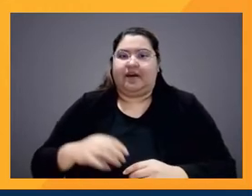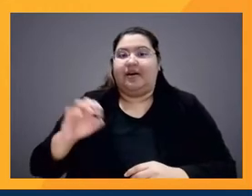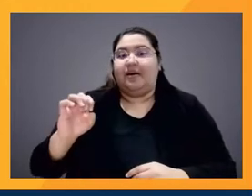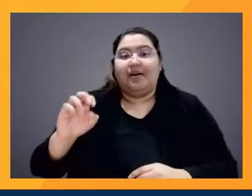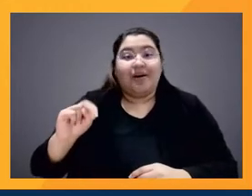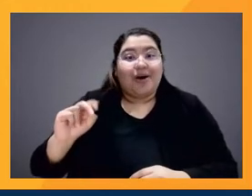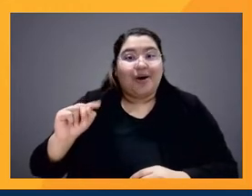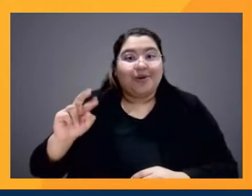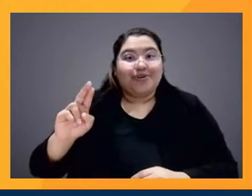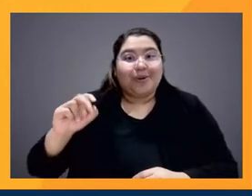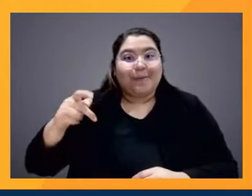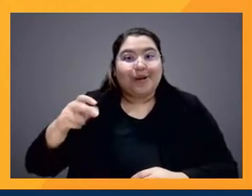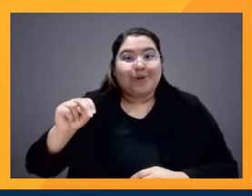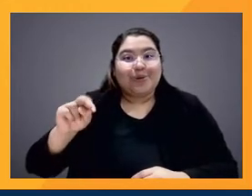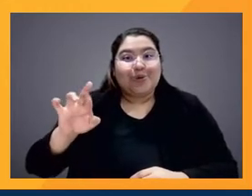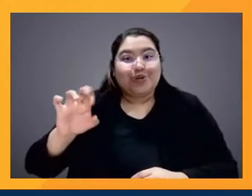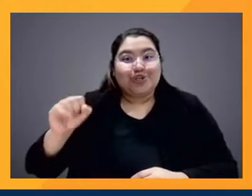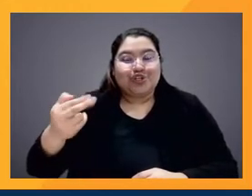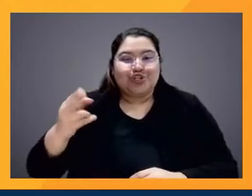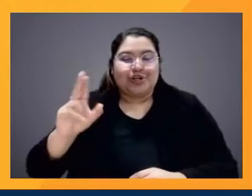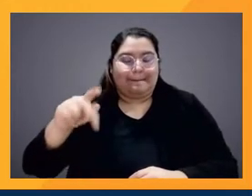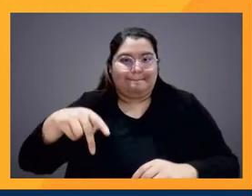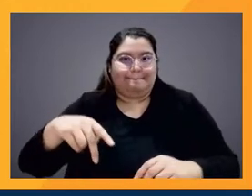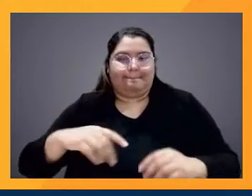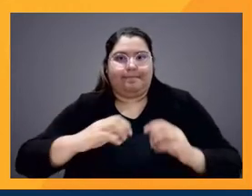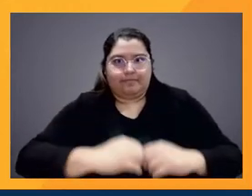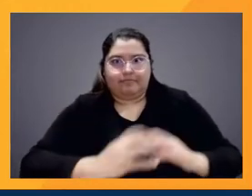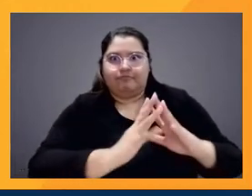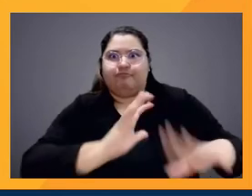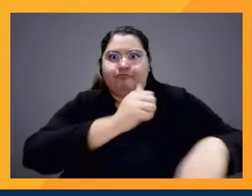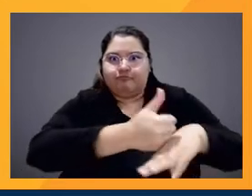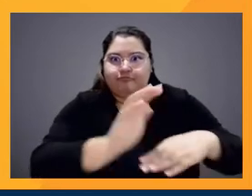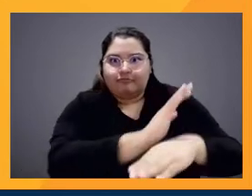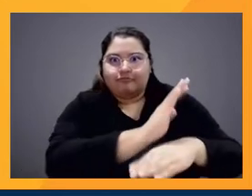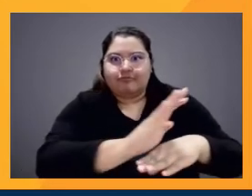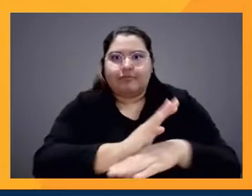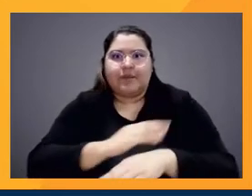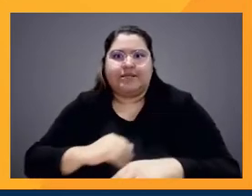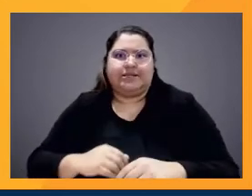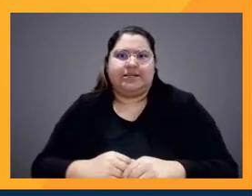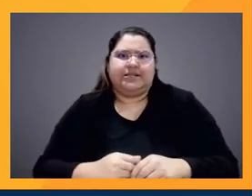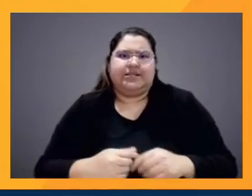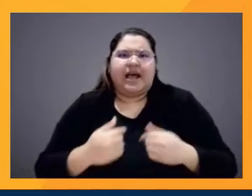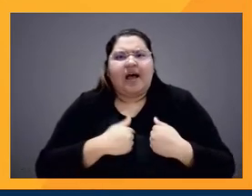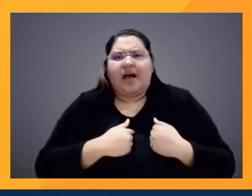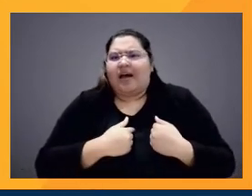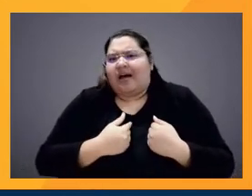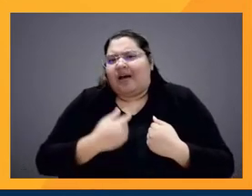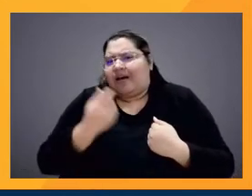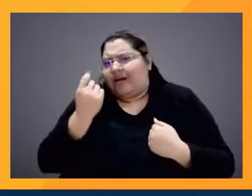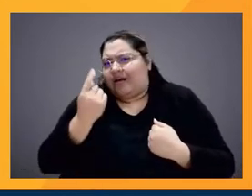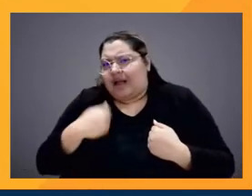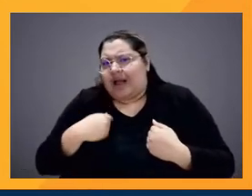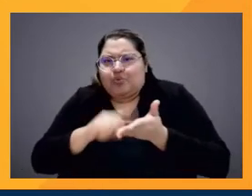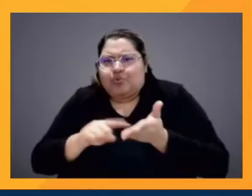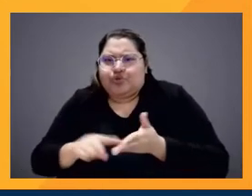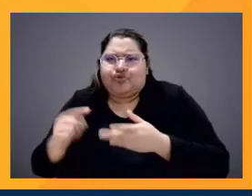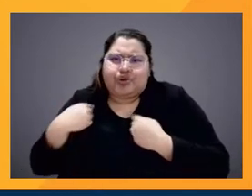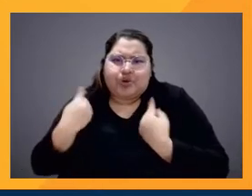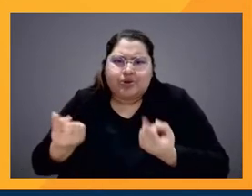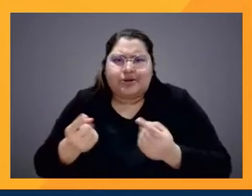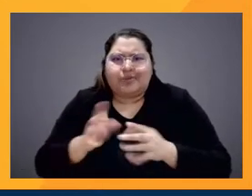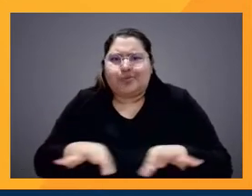committed to understanding how we can assist inclusive economic growth, and for the last few years have really leaned into what we